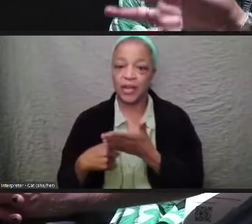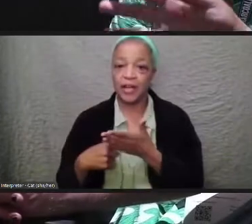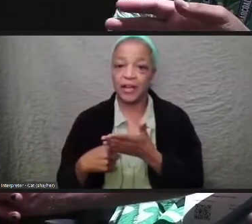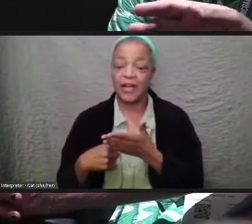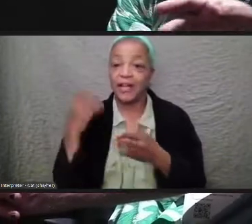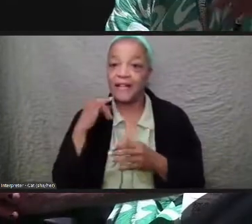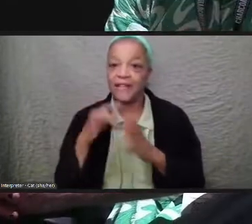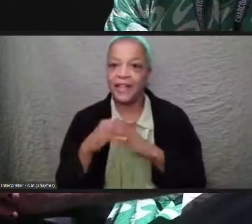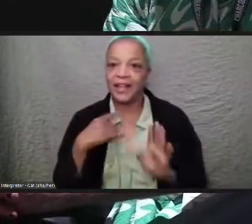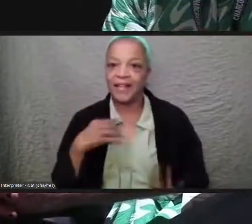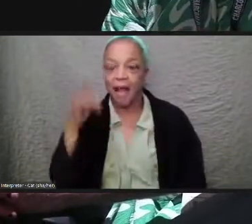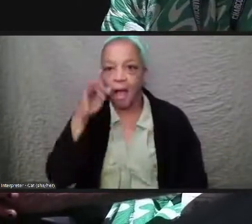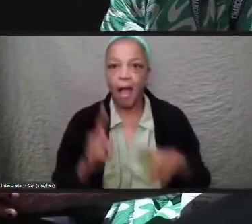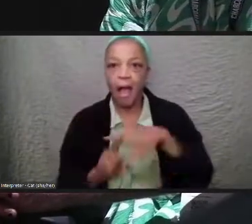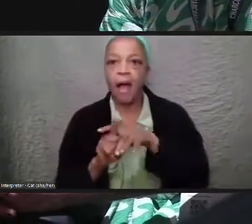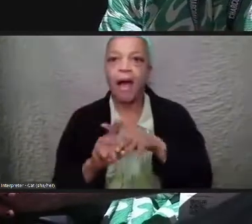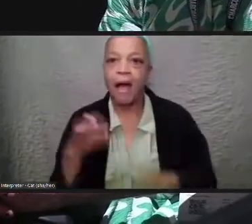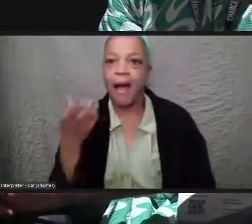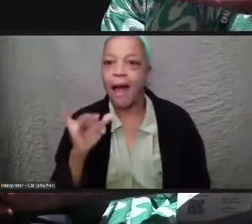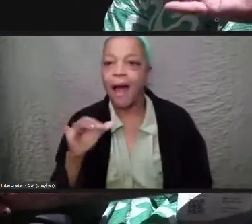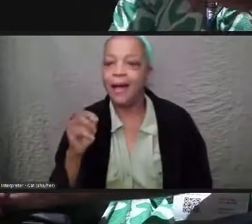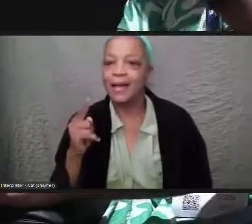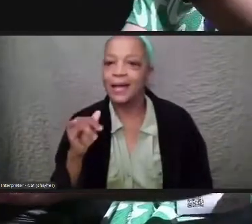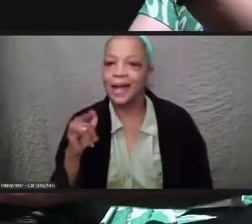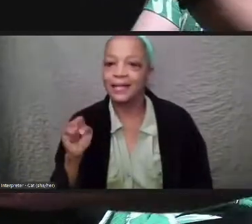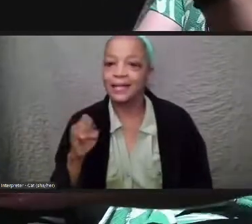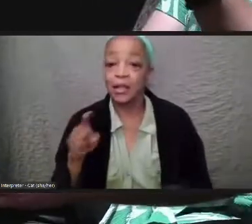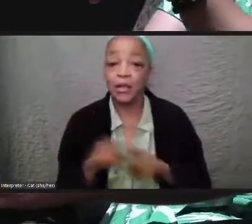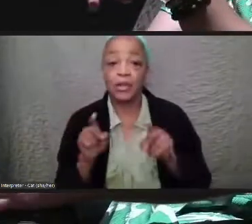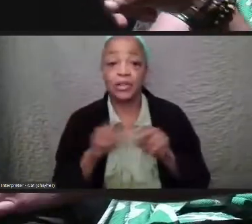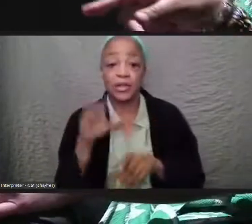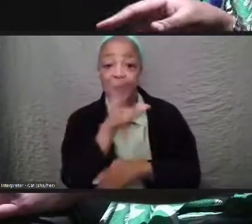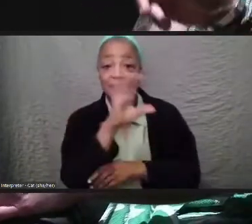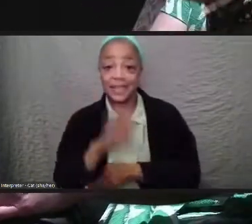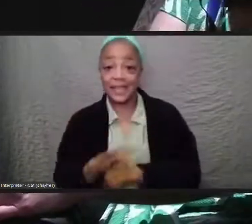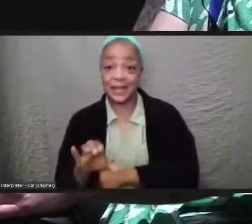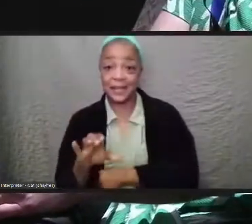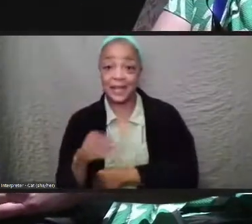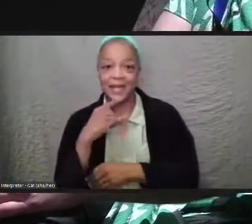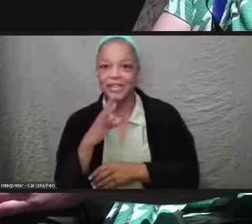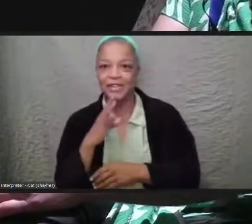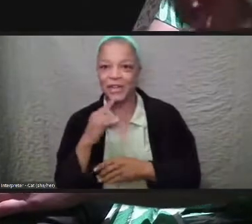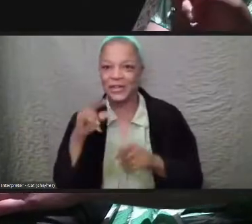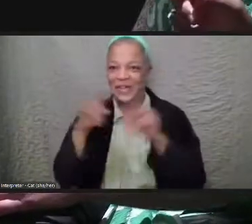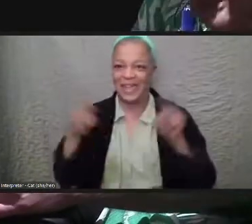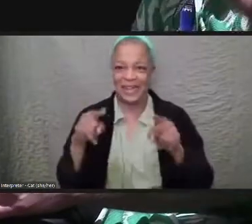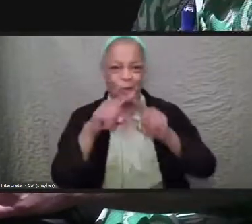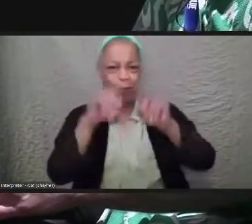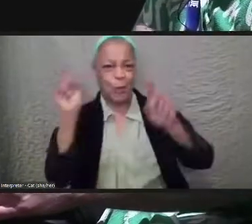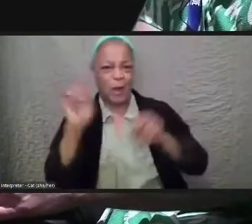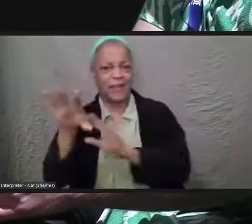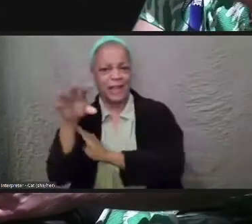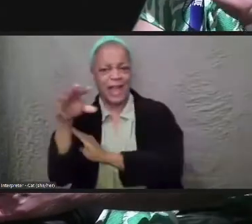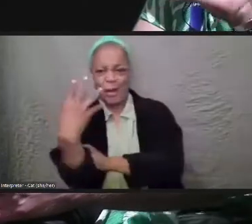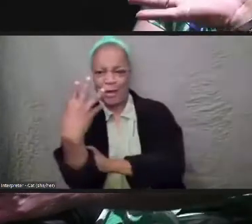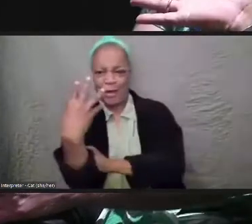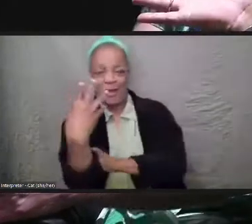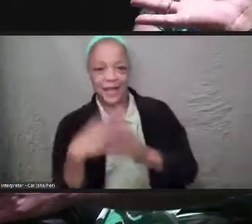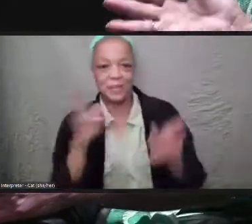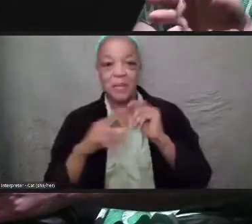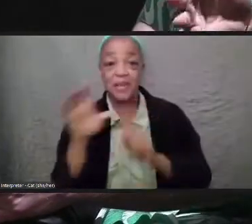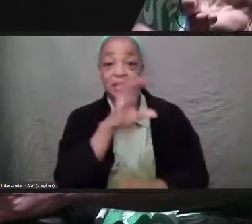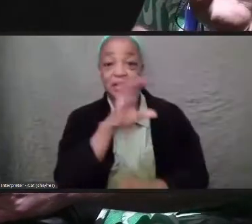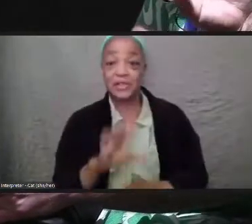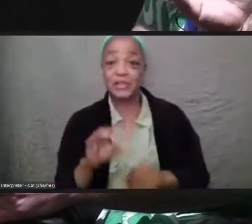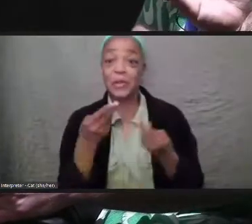come to you. And also on the screen, I think I'd speak here, and also for those who are in the Zoom